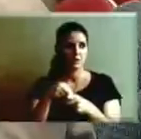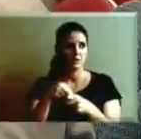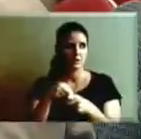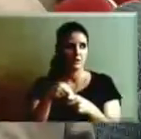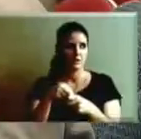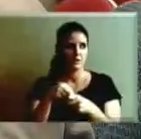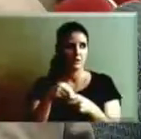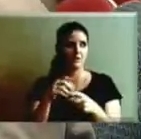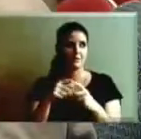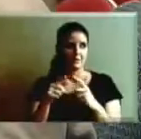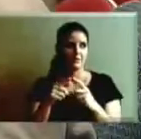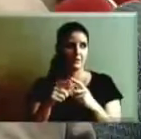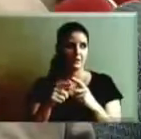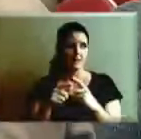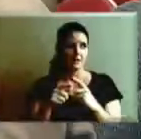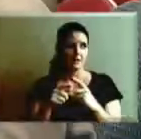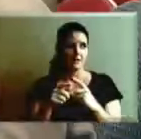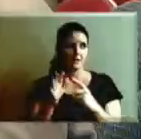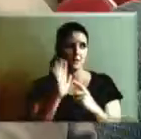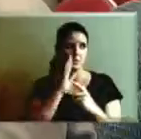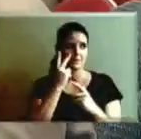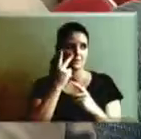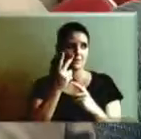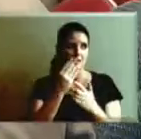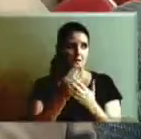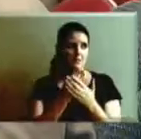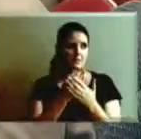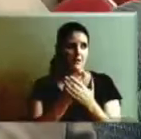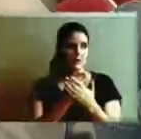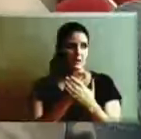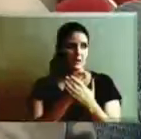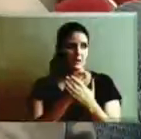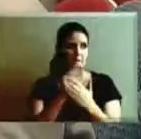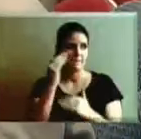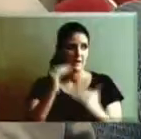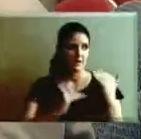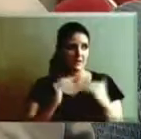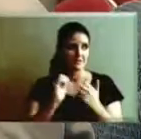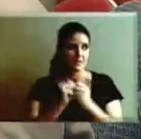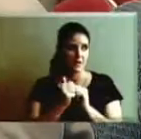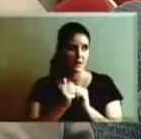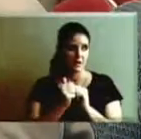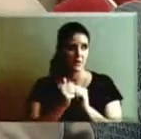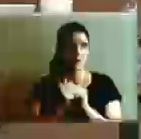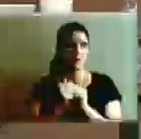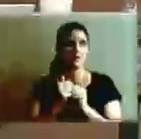will come into the using the fund balance in order to make the budget balance. So